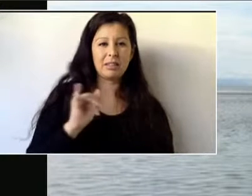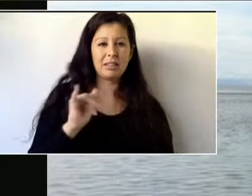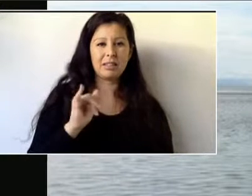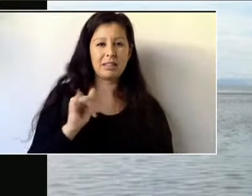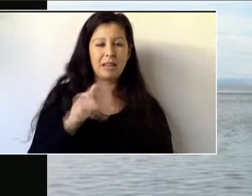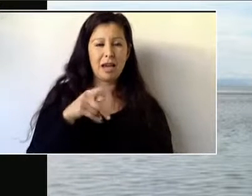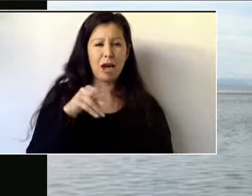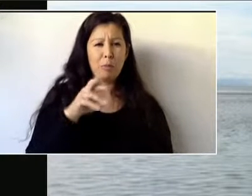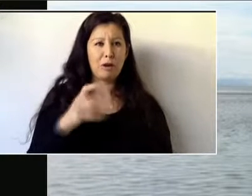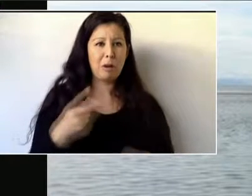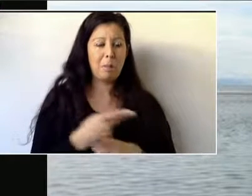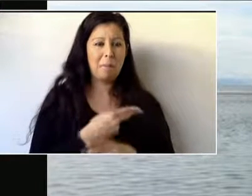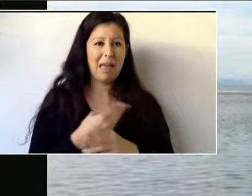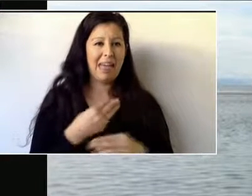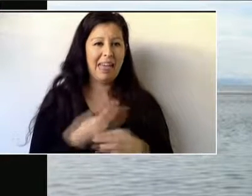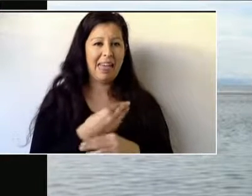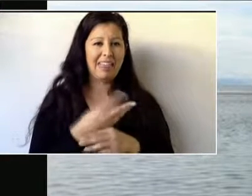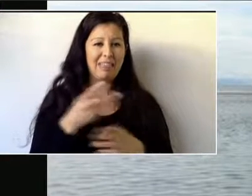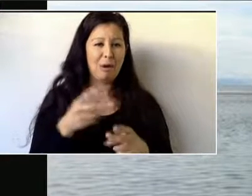It was like period math almost.